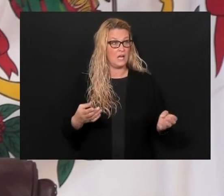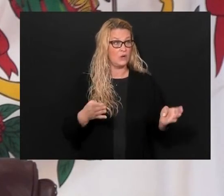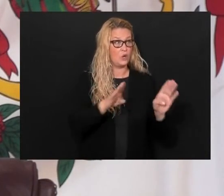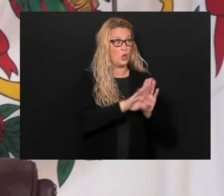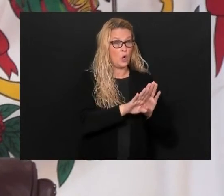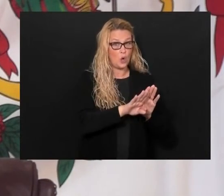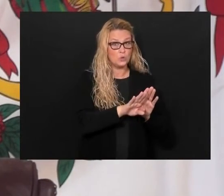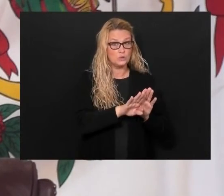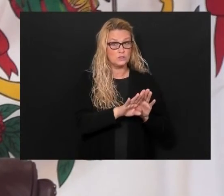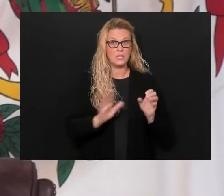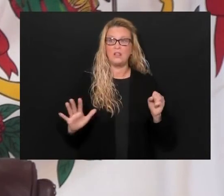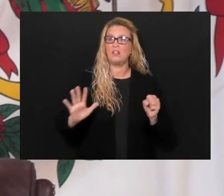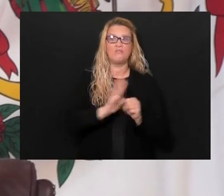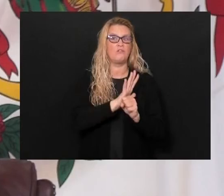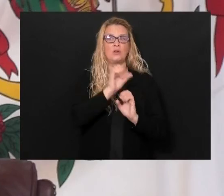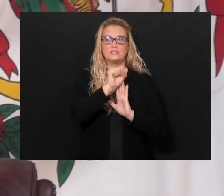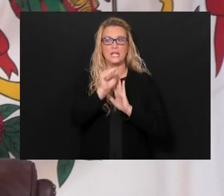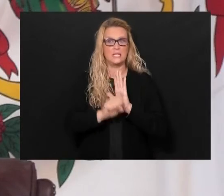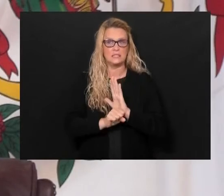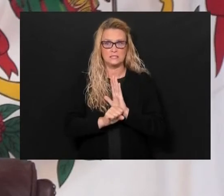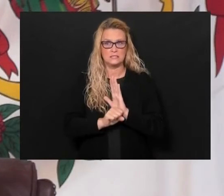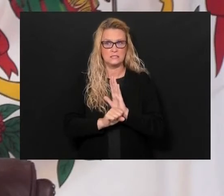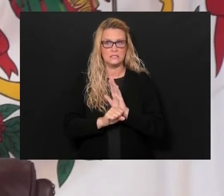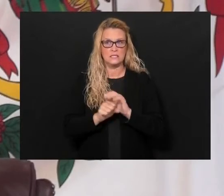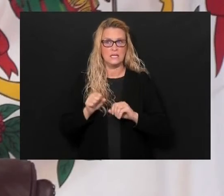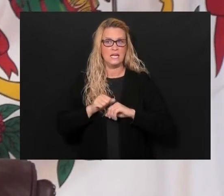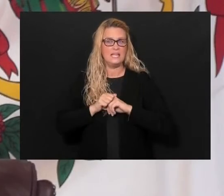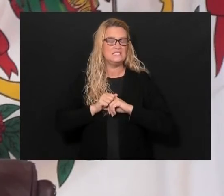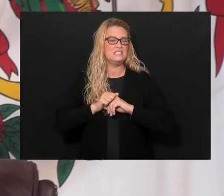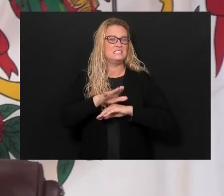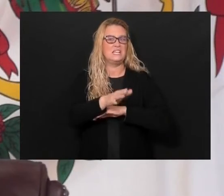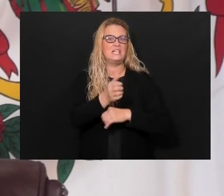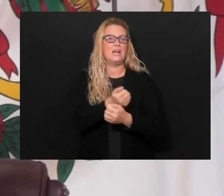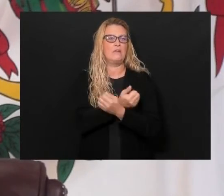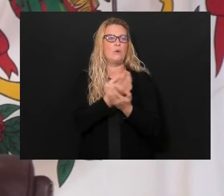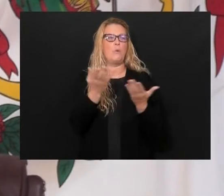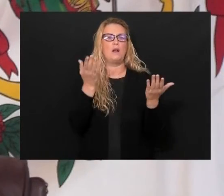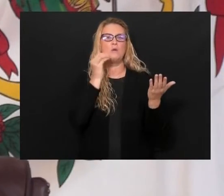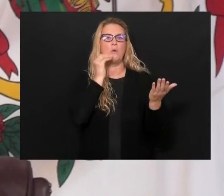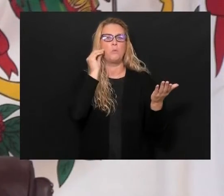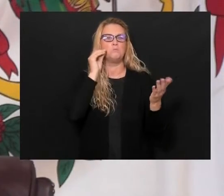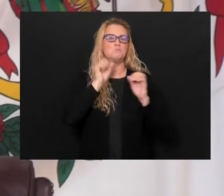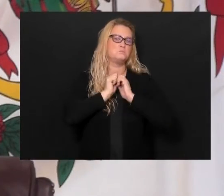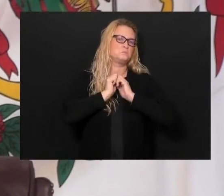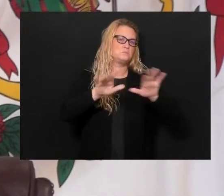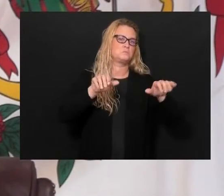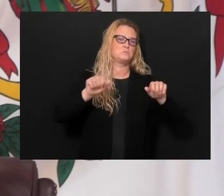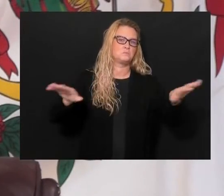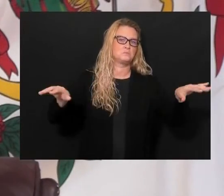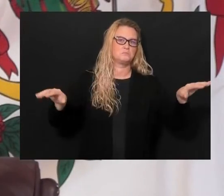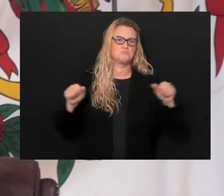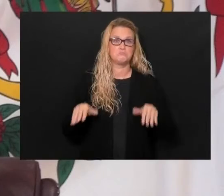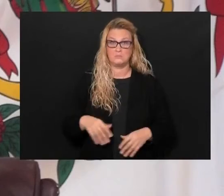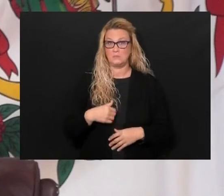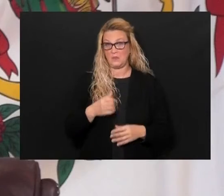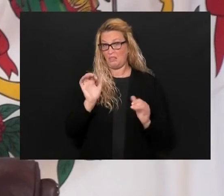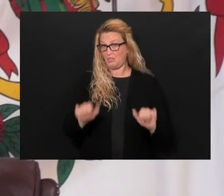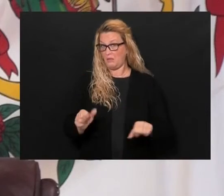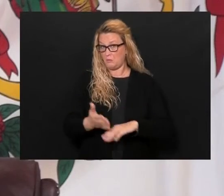the entire state, send everybody home, and things would get somewhat